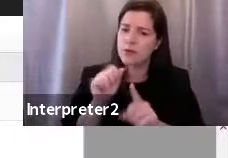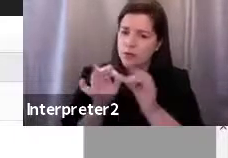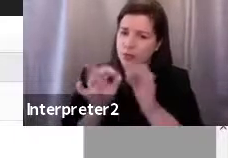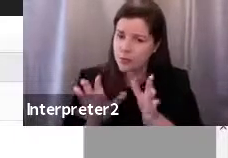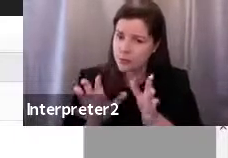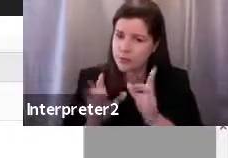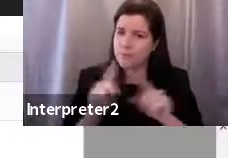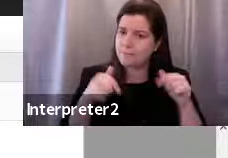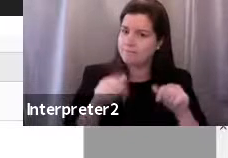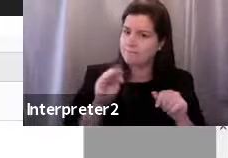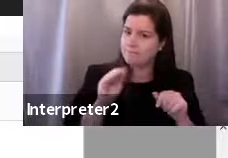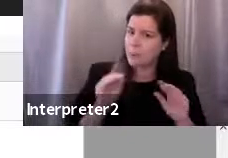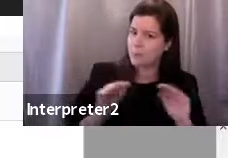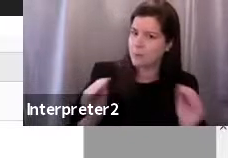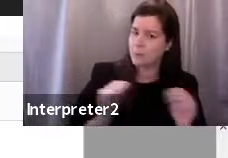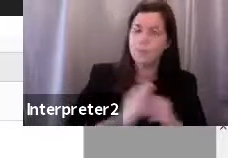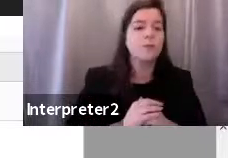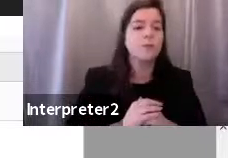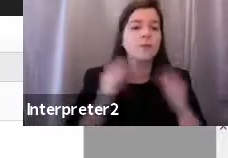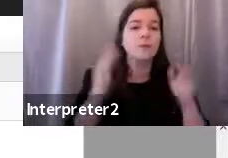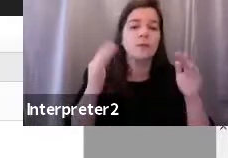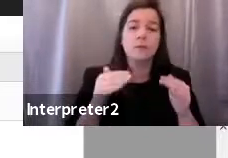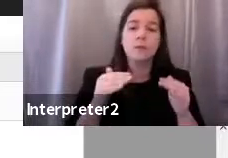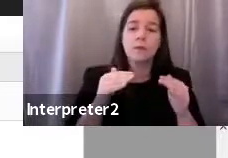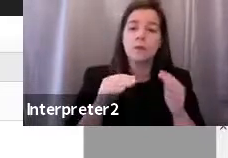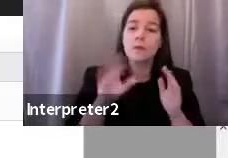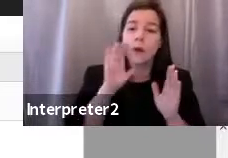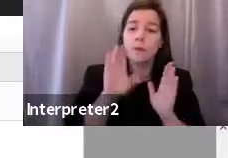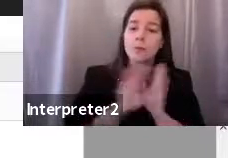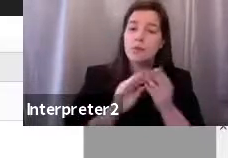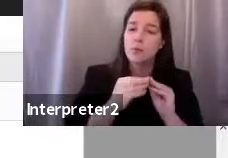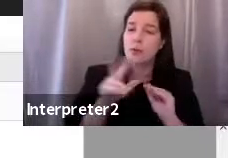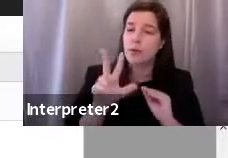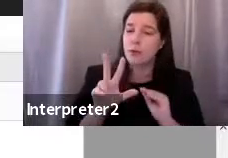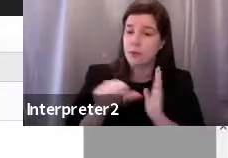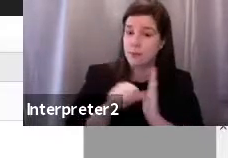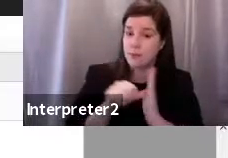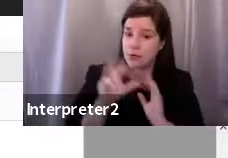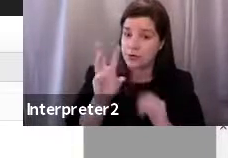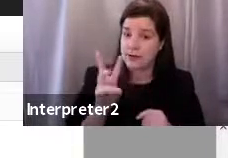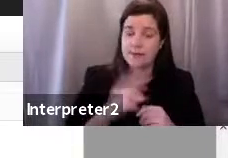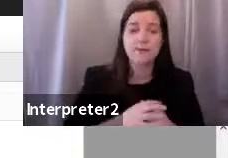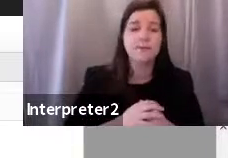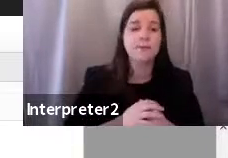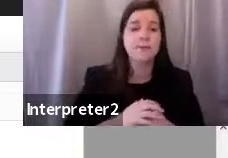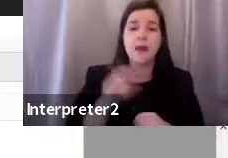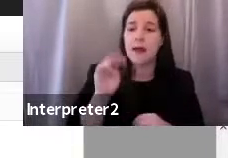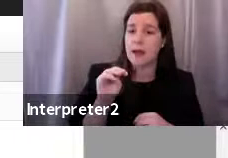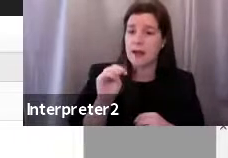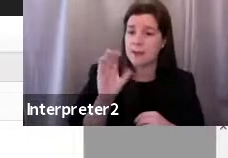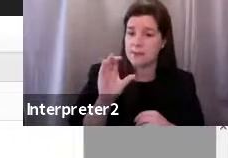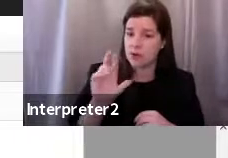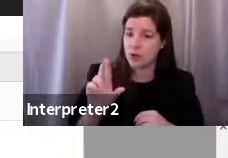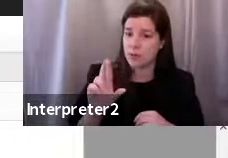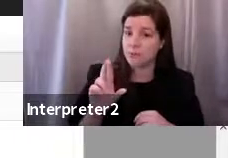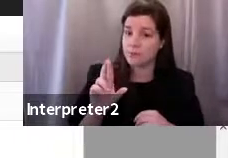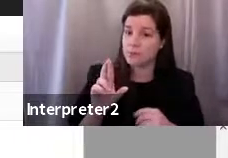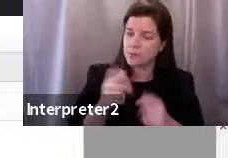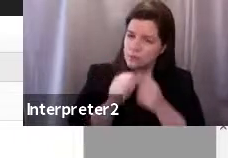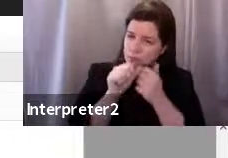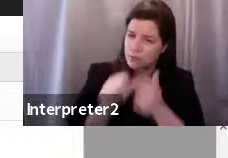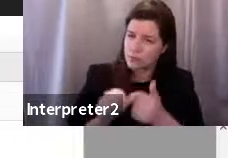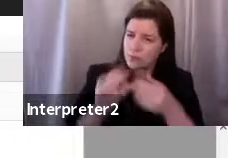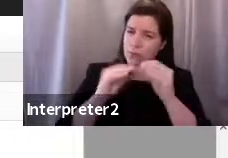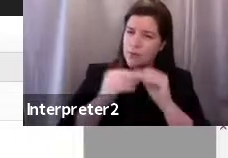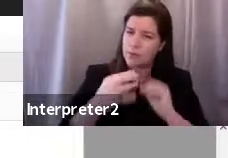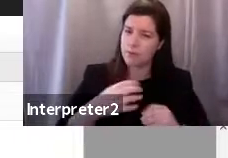Going to Exhibit 3 on page 6, the Maryland Commission on Civil Rights tracks the number of complaints filed by deaf and hard of